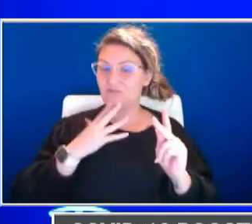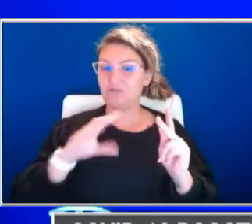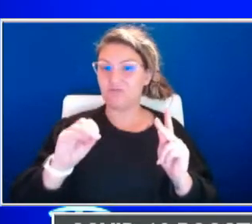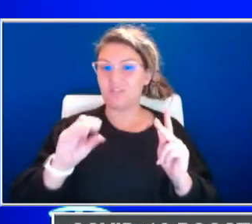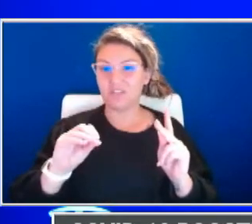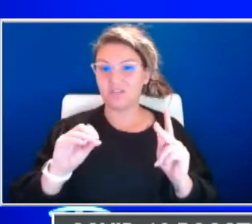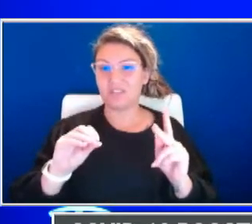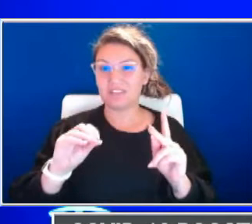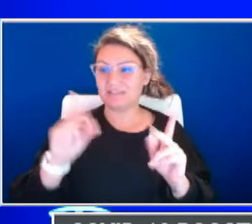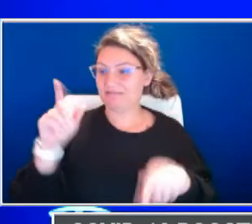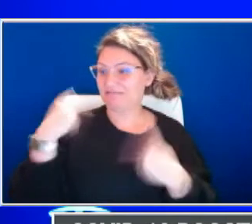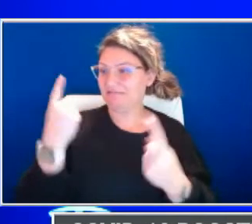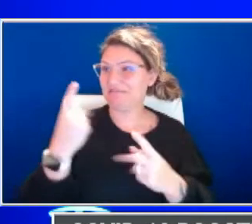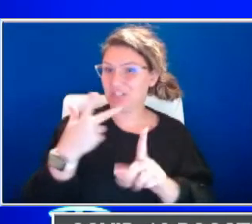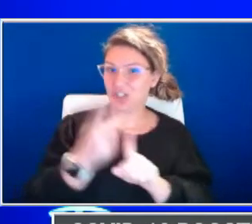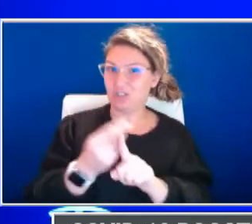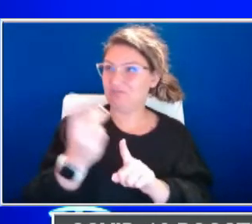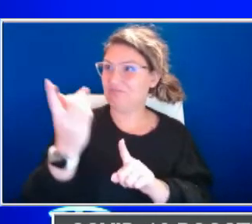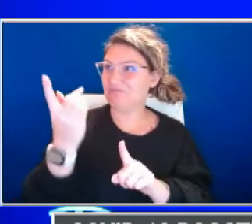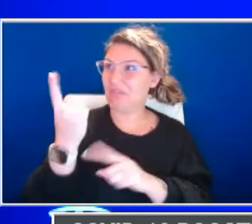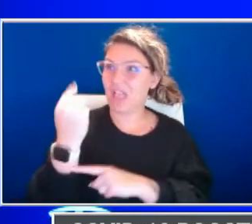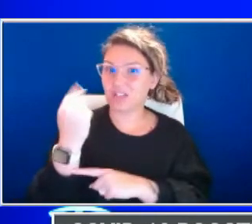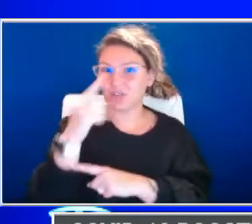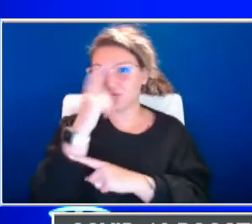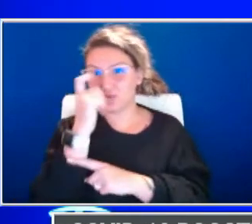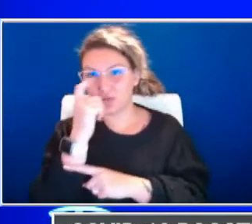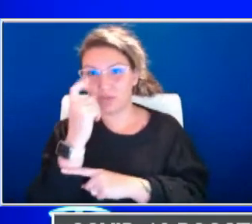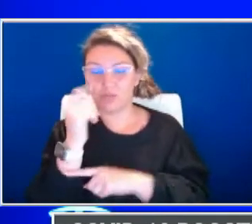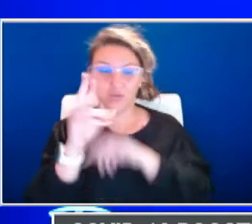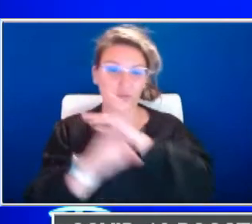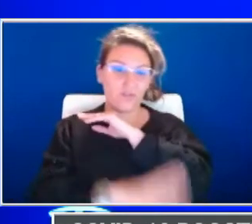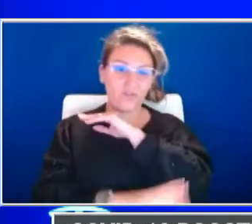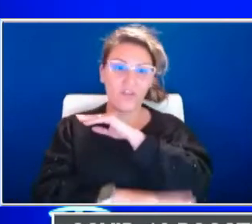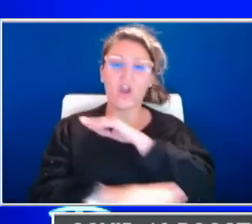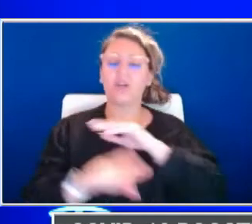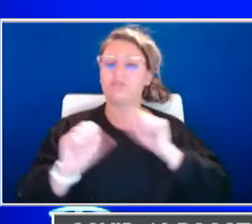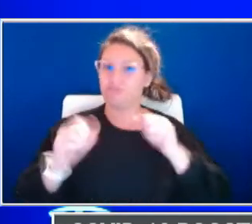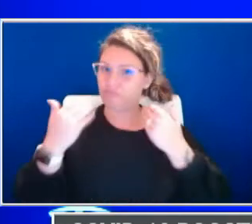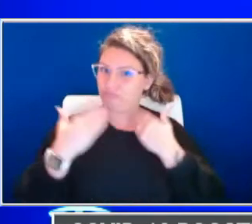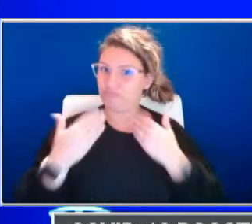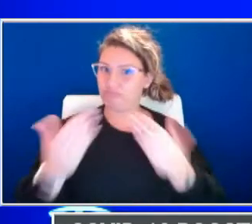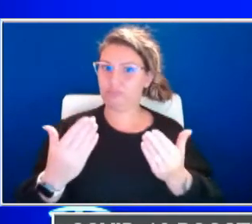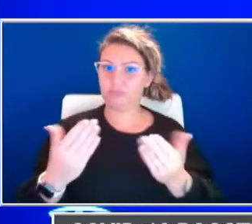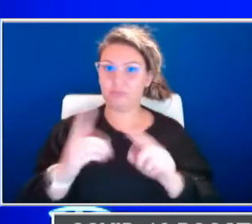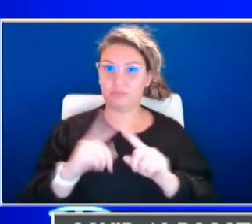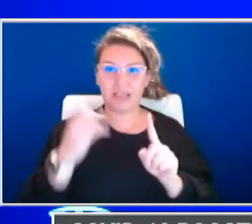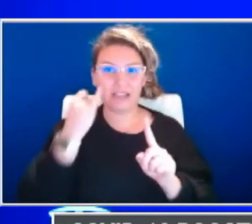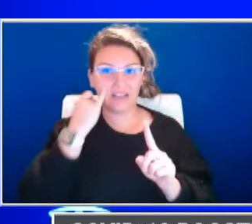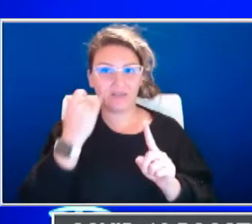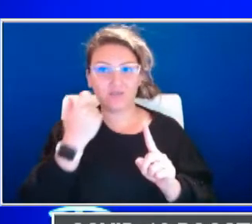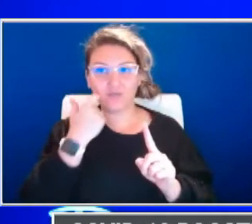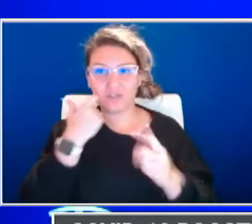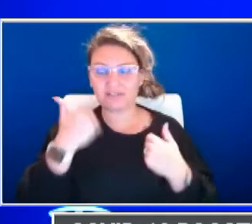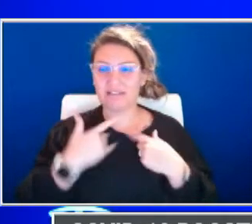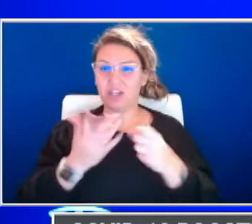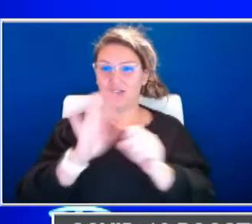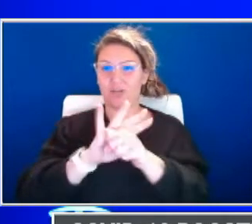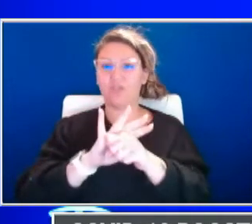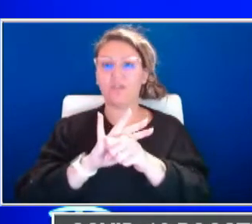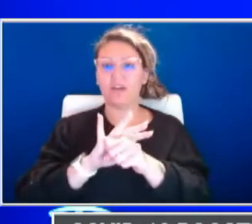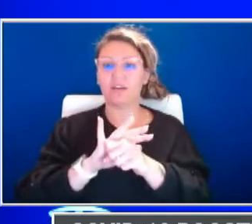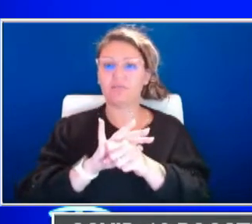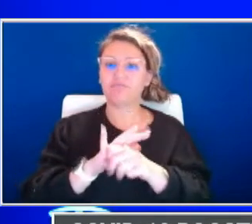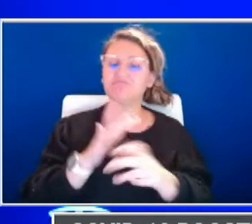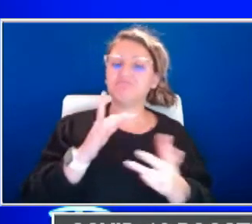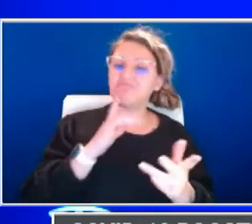last summer or fall, so you are good to go on that. But if you have had COVID recently, it is certainly reasonable to